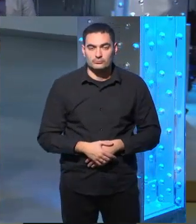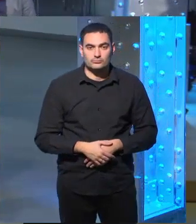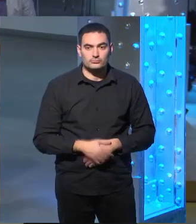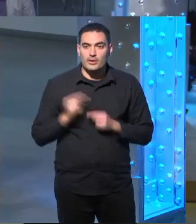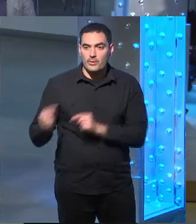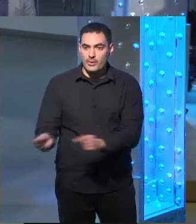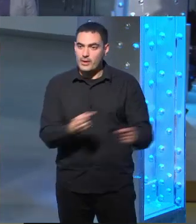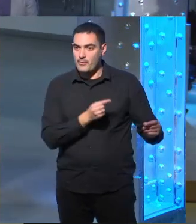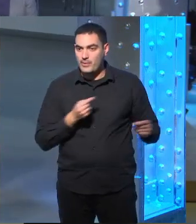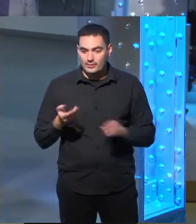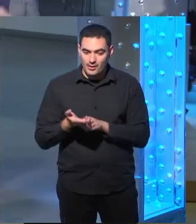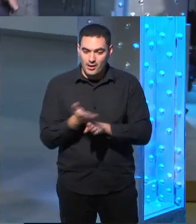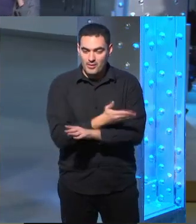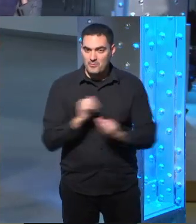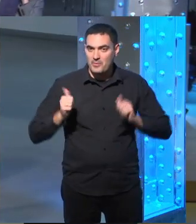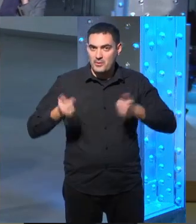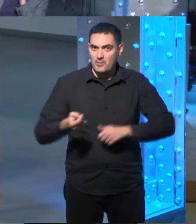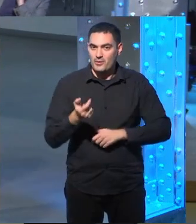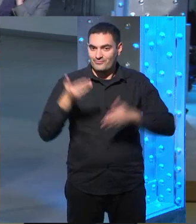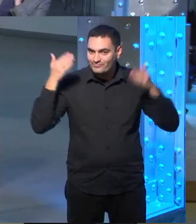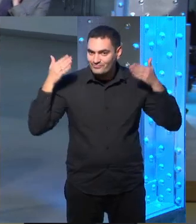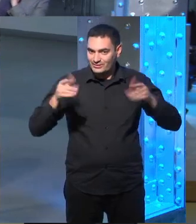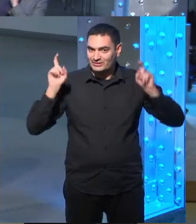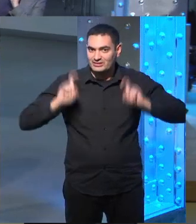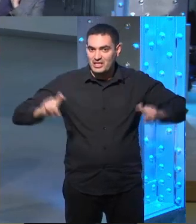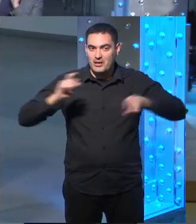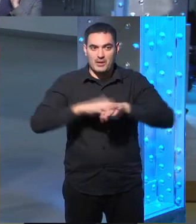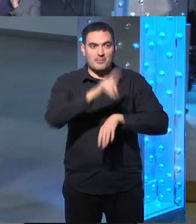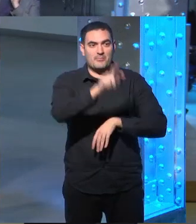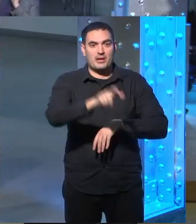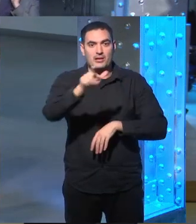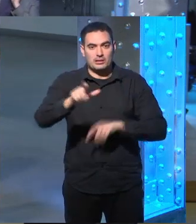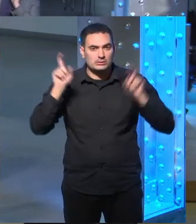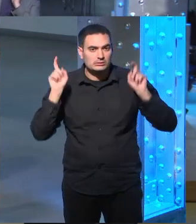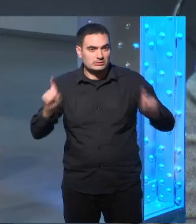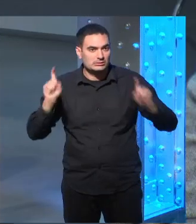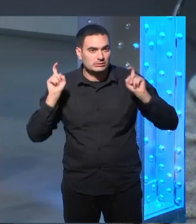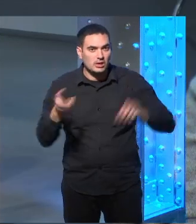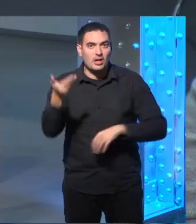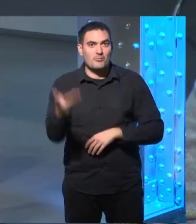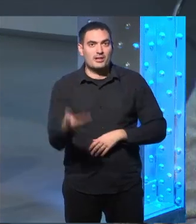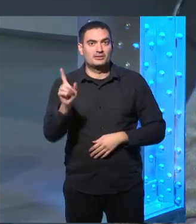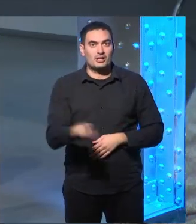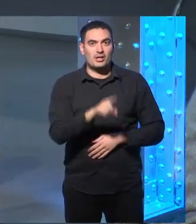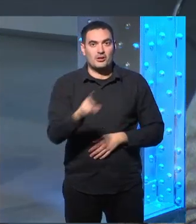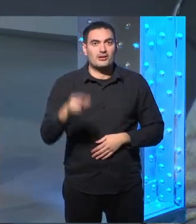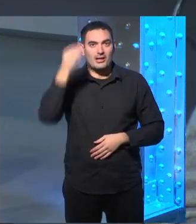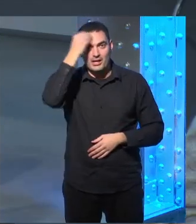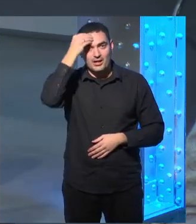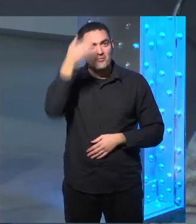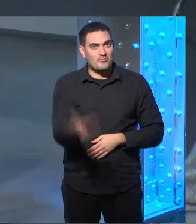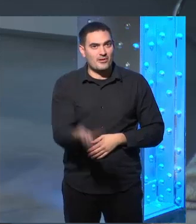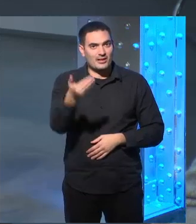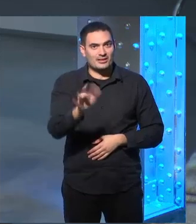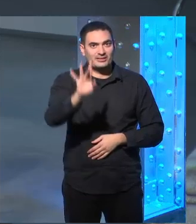Just before we started the debate, we were saying that we're focusing and learning how to program, and